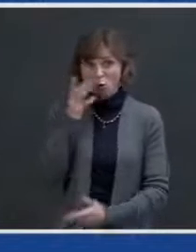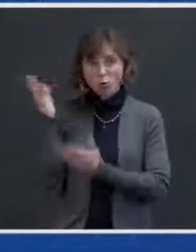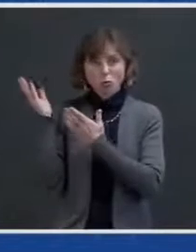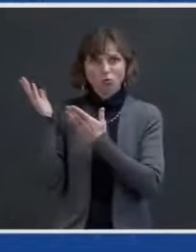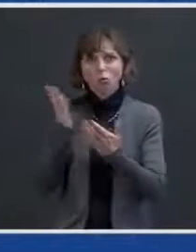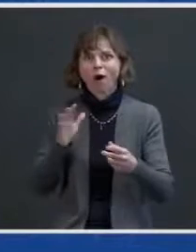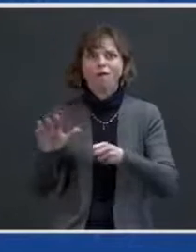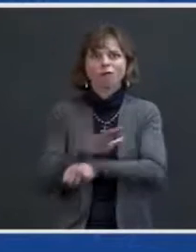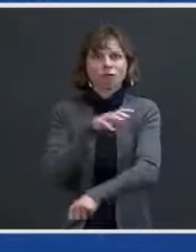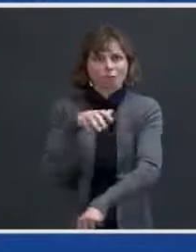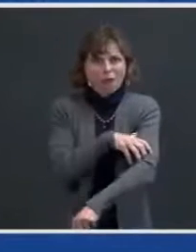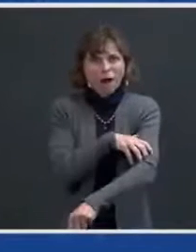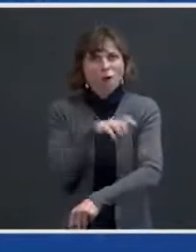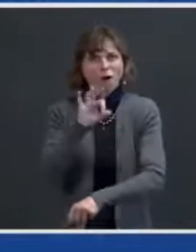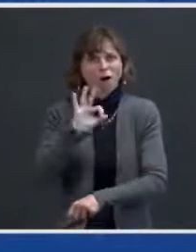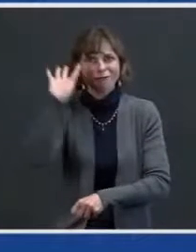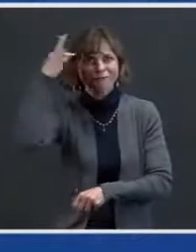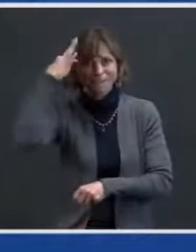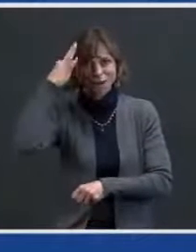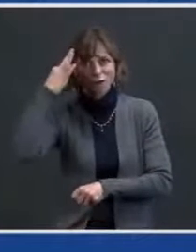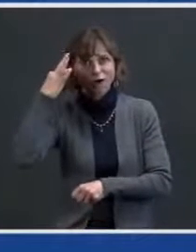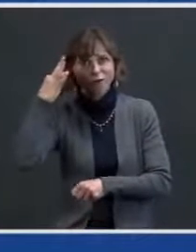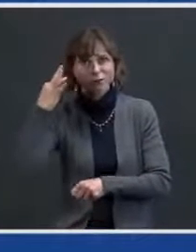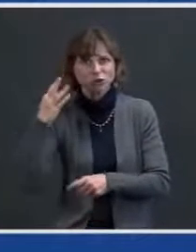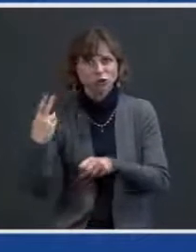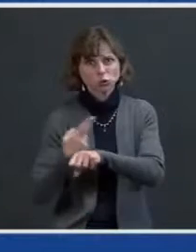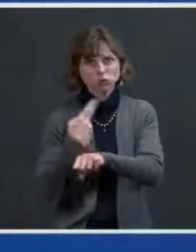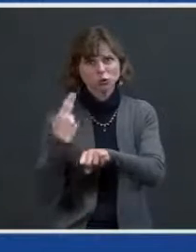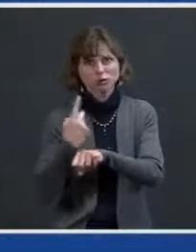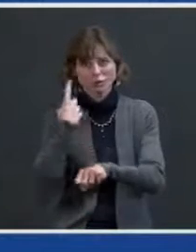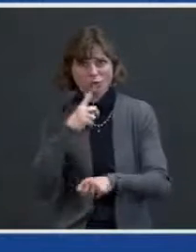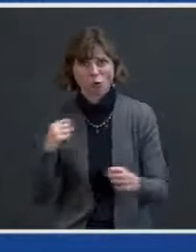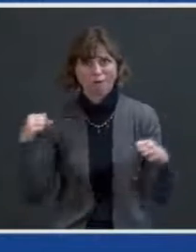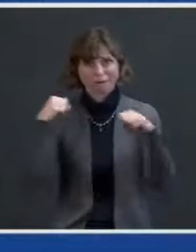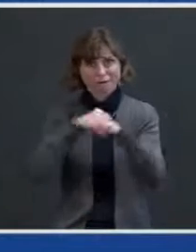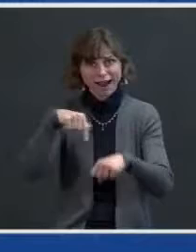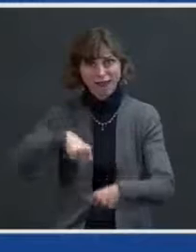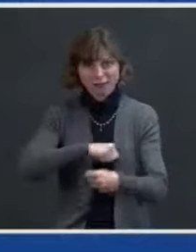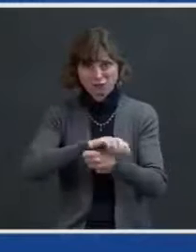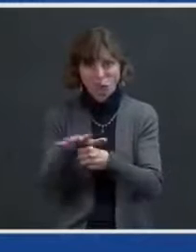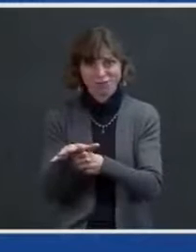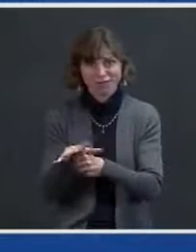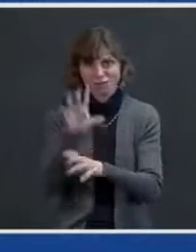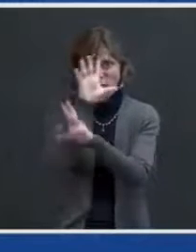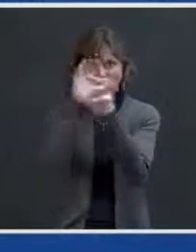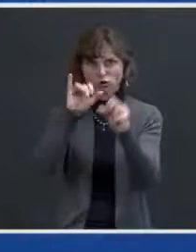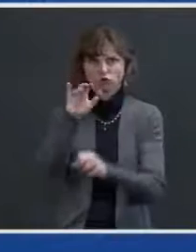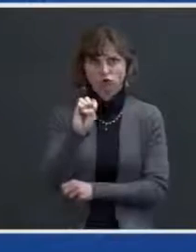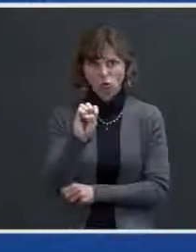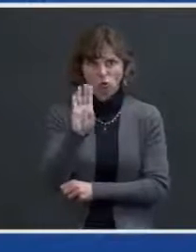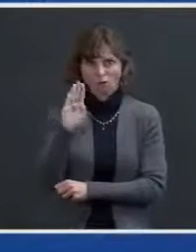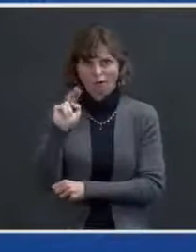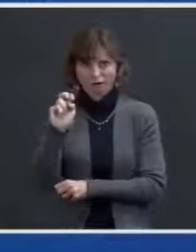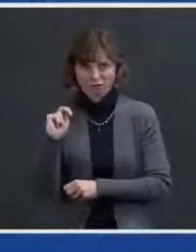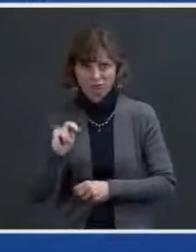weight of the federal government to bear in fighting this virus, President Joe Biden.